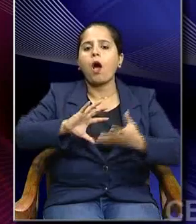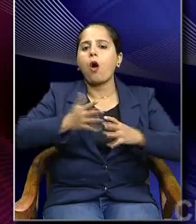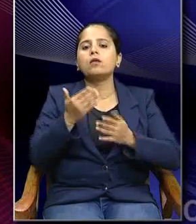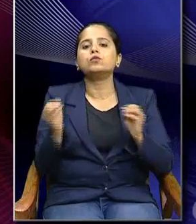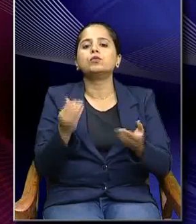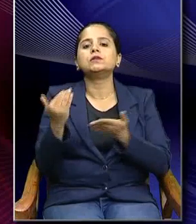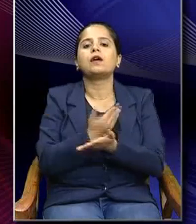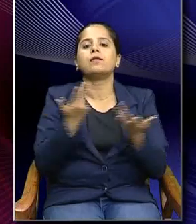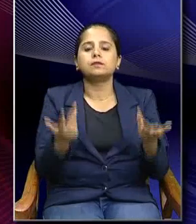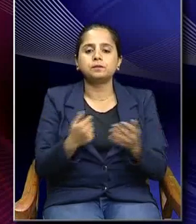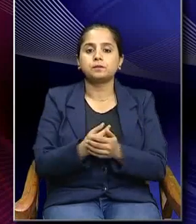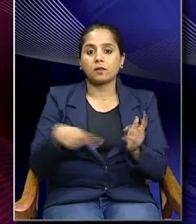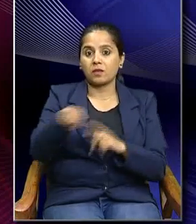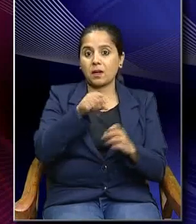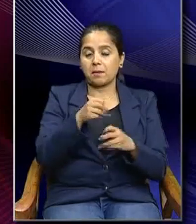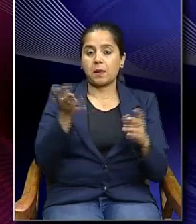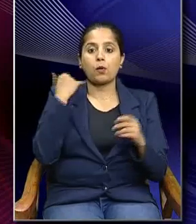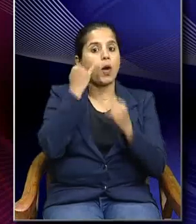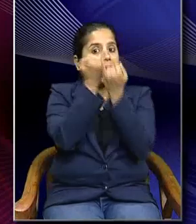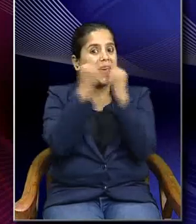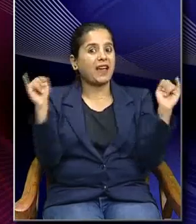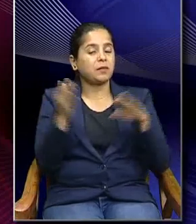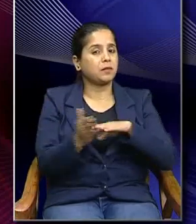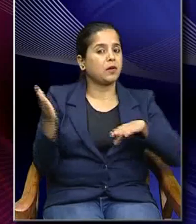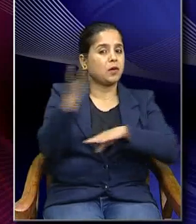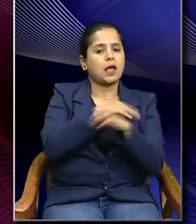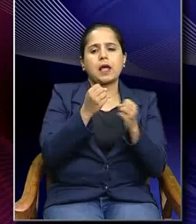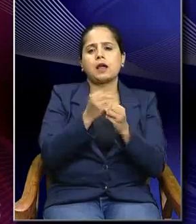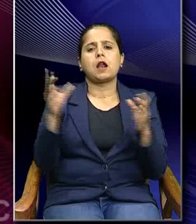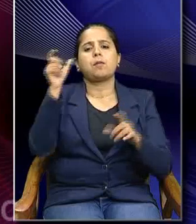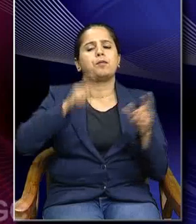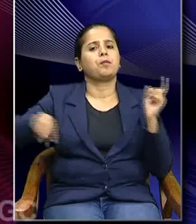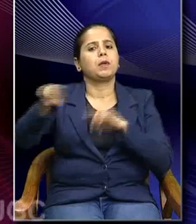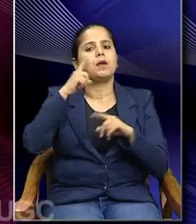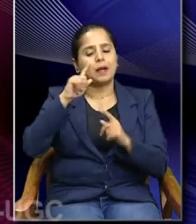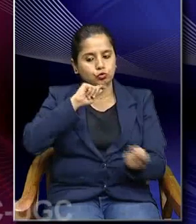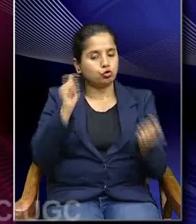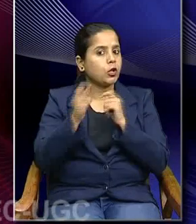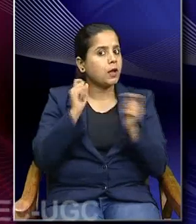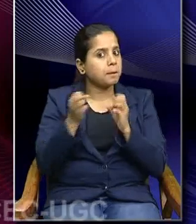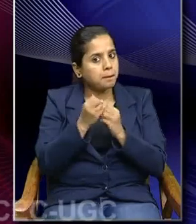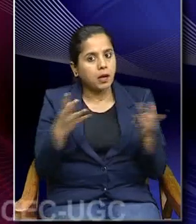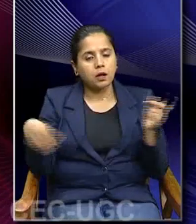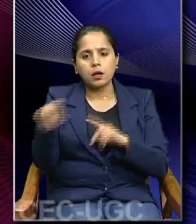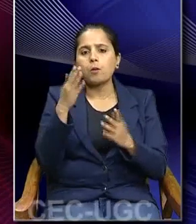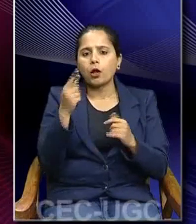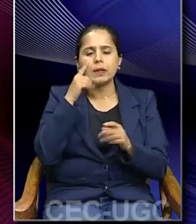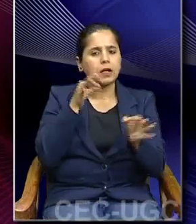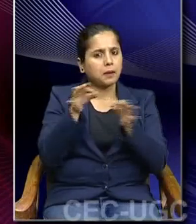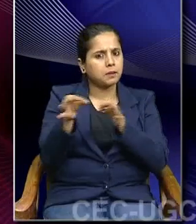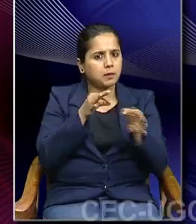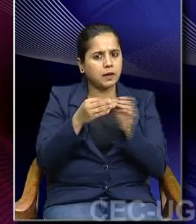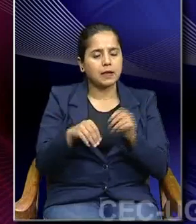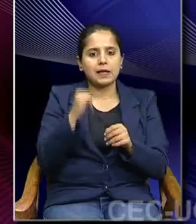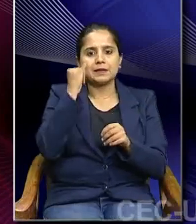policy implemented since independence went through a number of changes and can be classified into